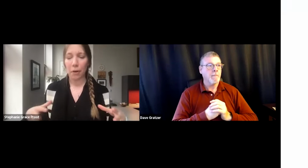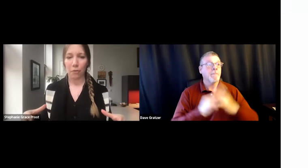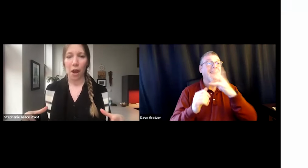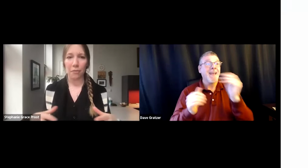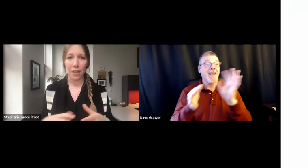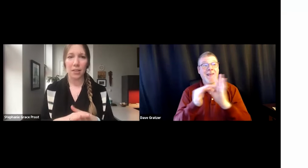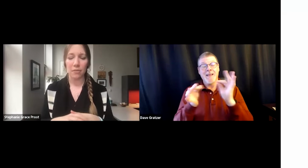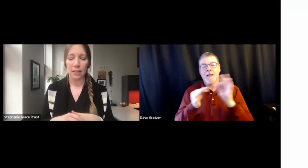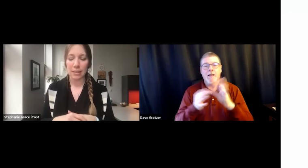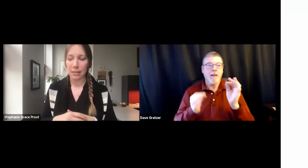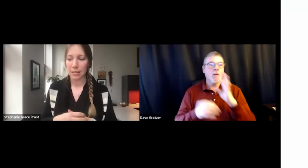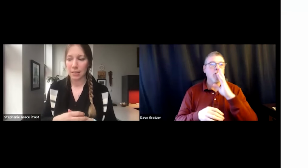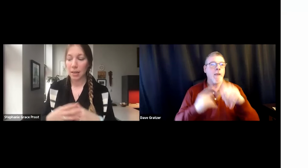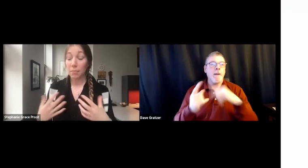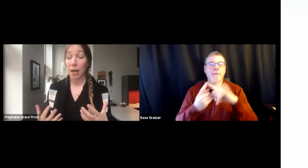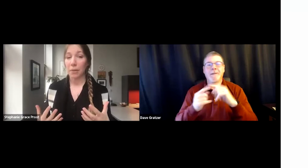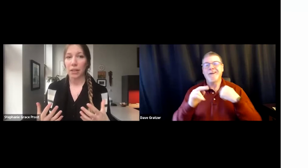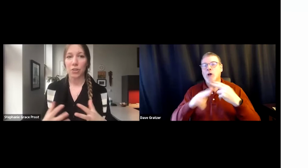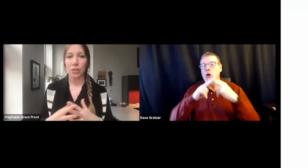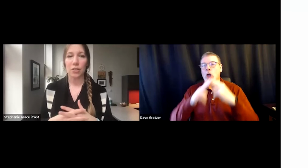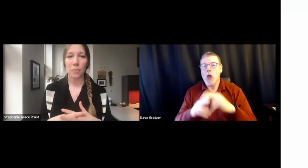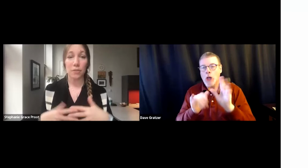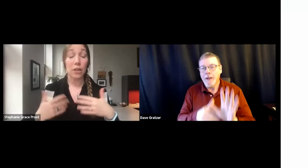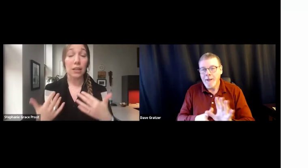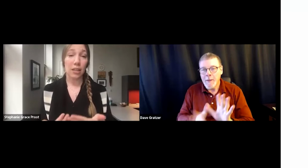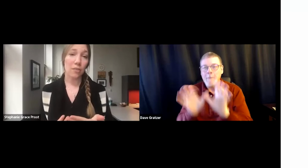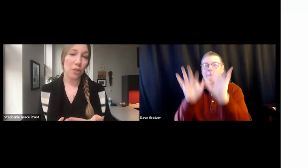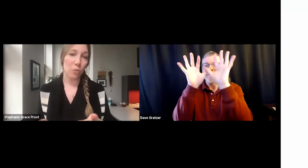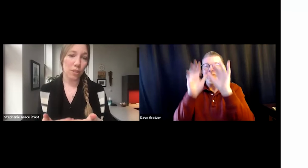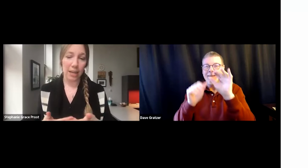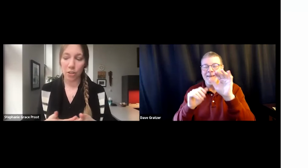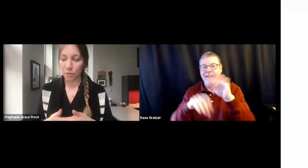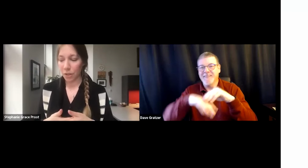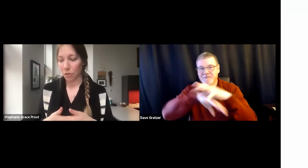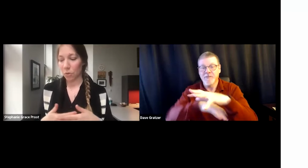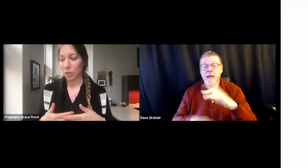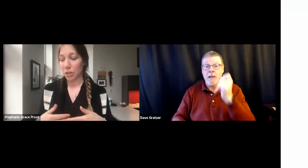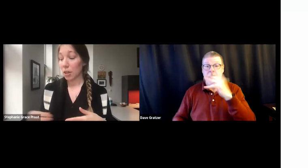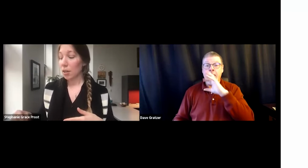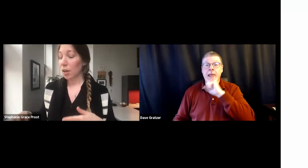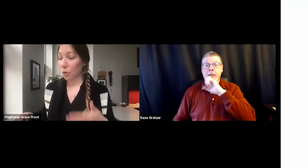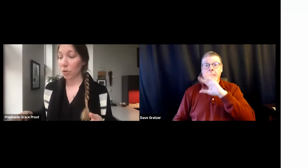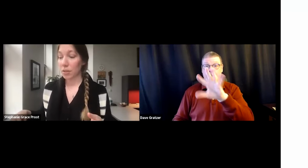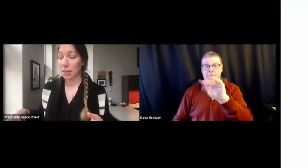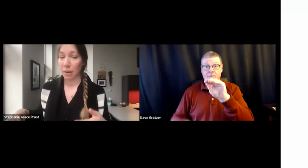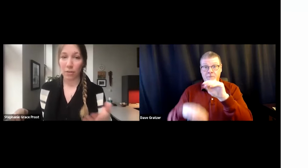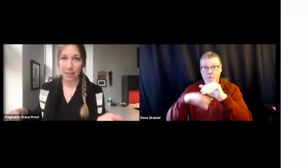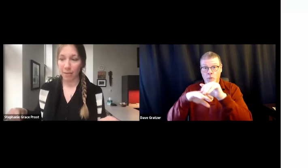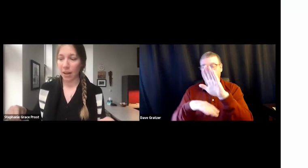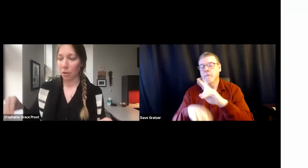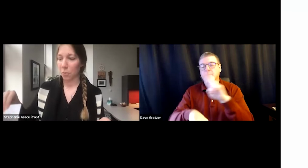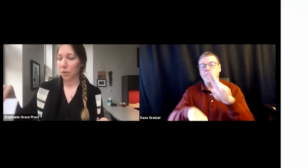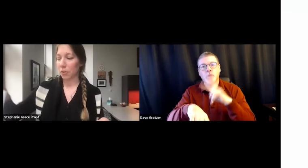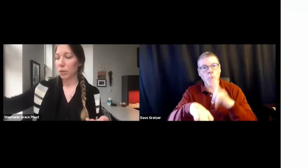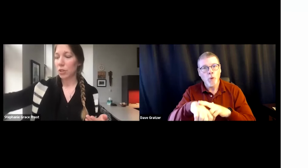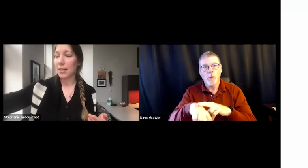kind of the butterfly effect of this population in terms of individuals aged 50 or older, of course, bear this